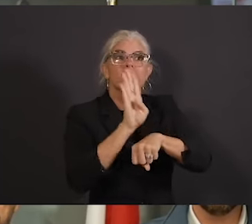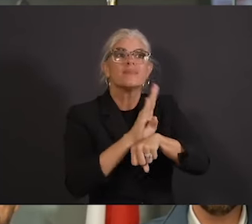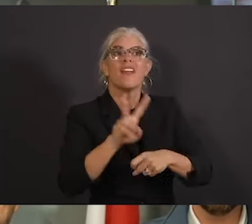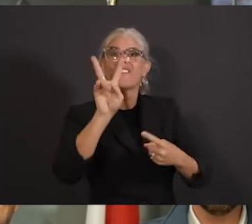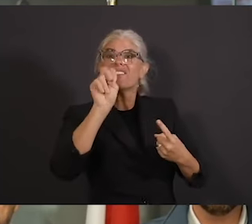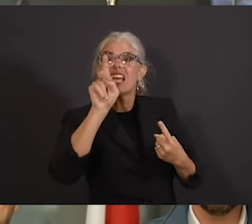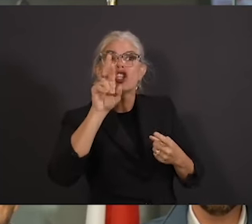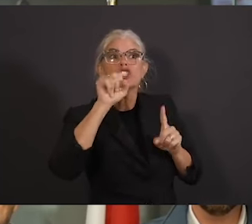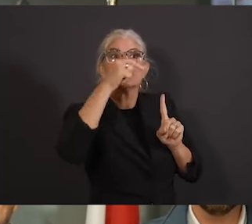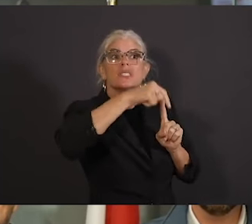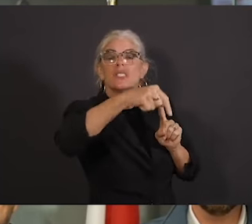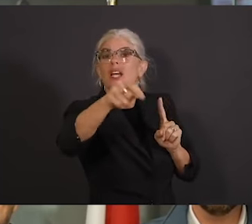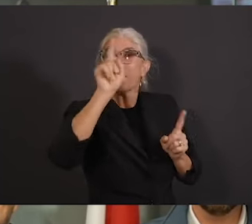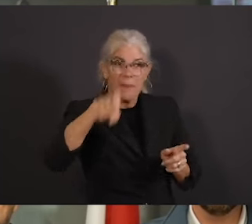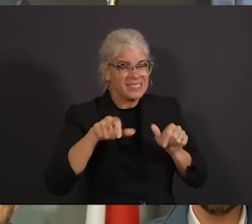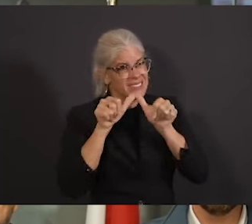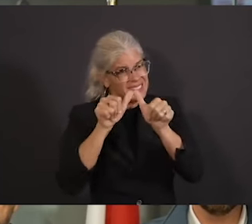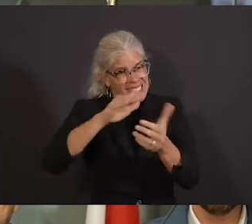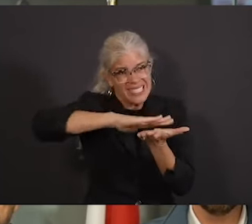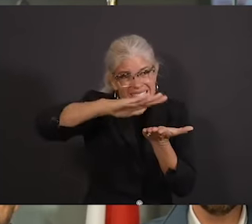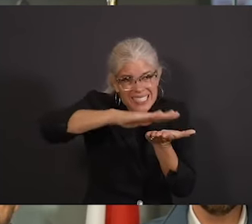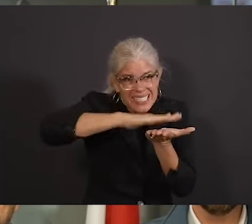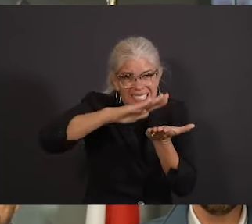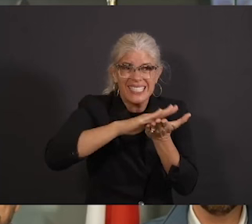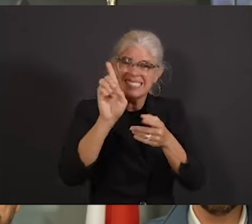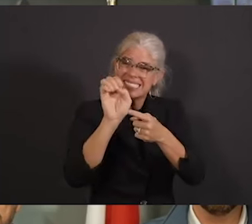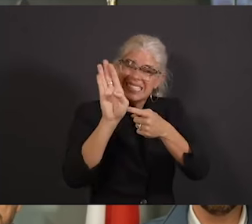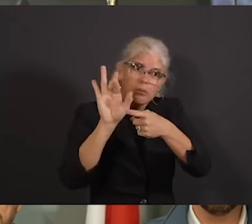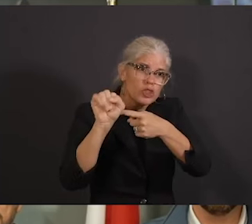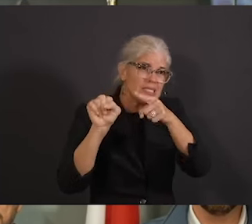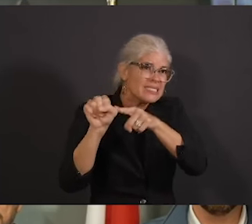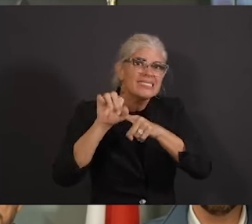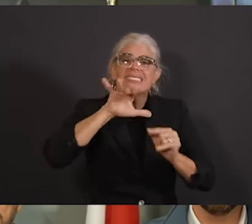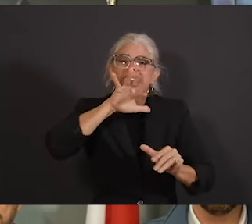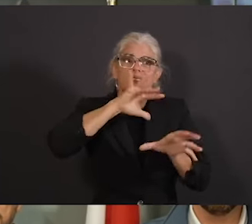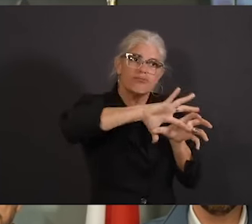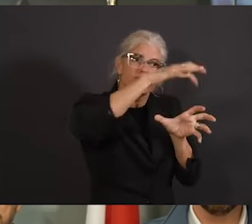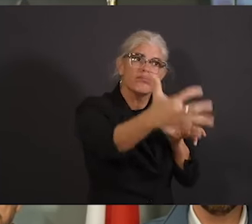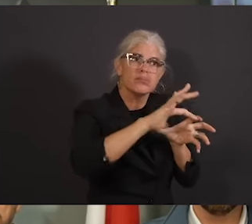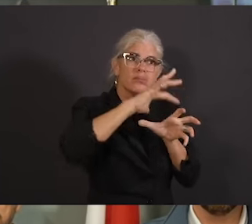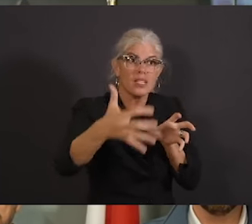those areas that are in the eye, a potential path of this storm. My executive order